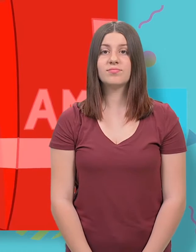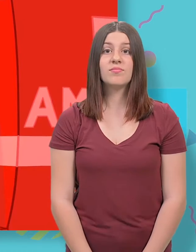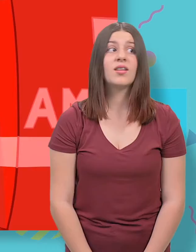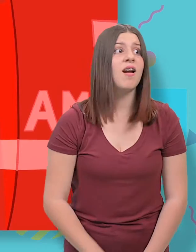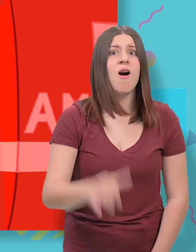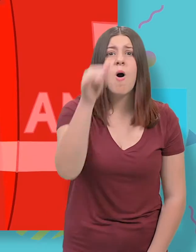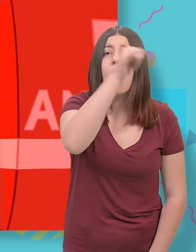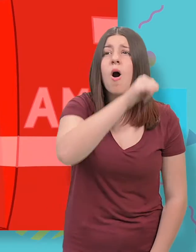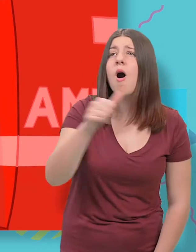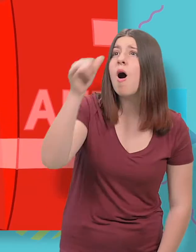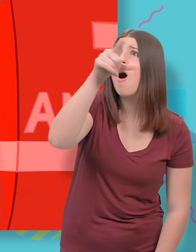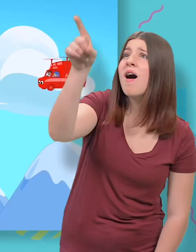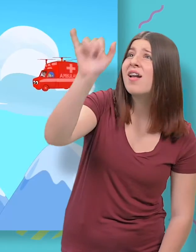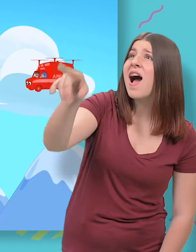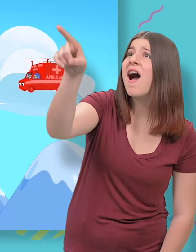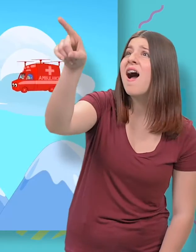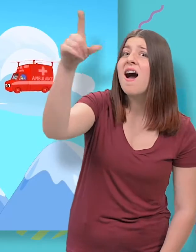Look! That's him!